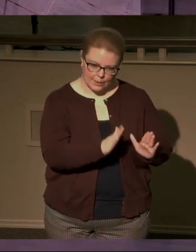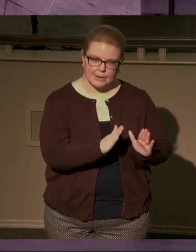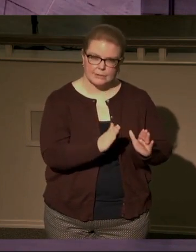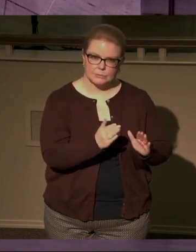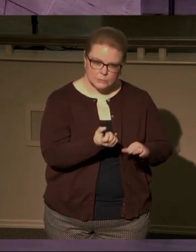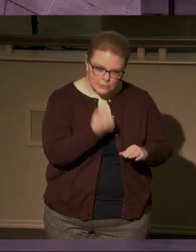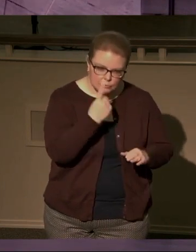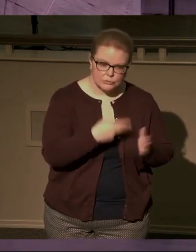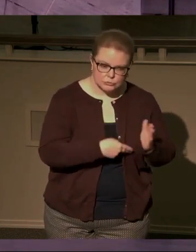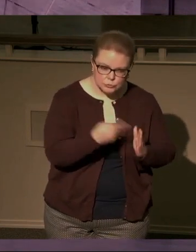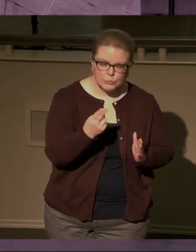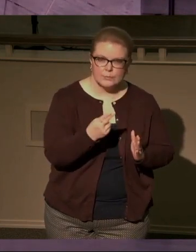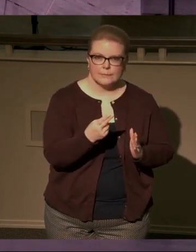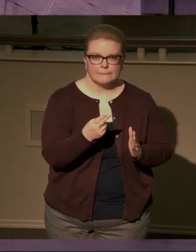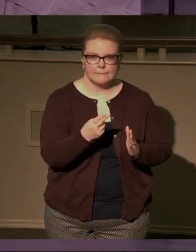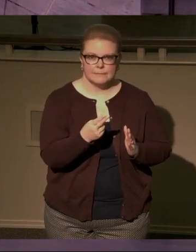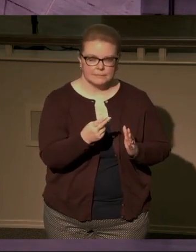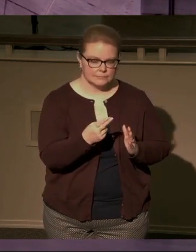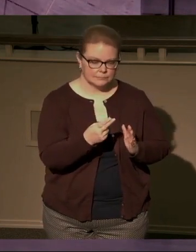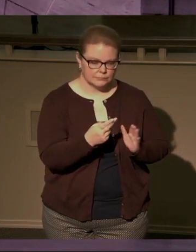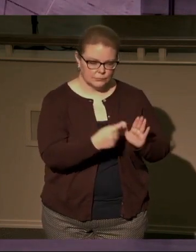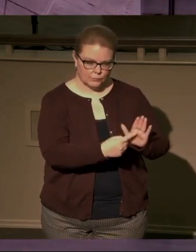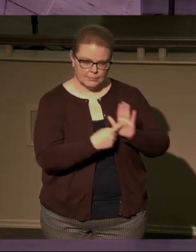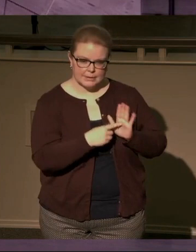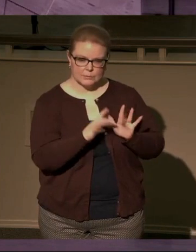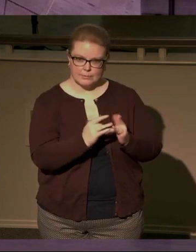text in front of them and refer back to the Bible.